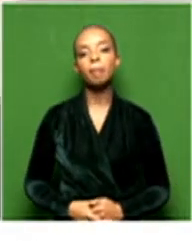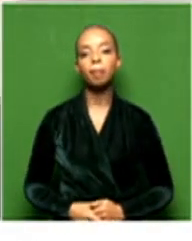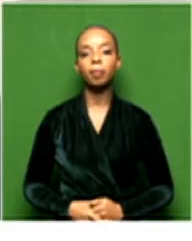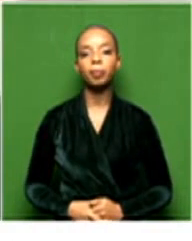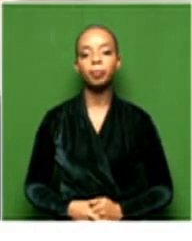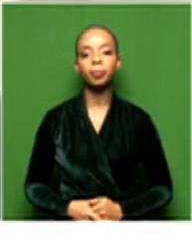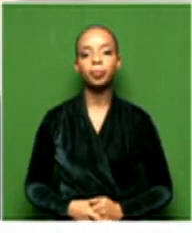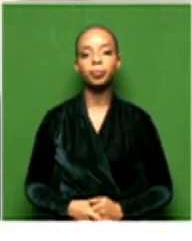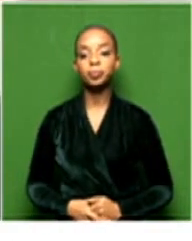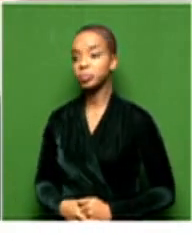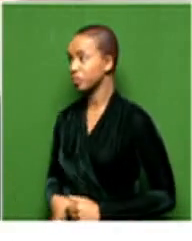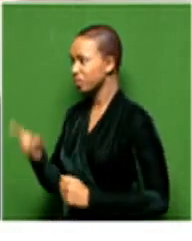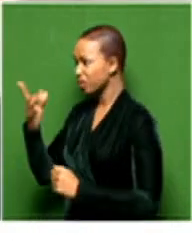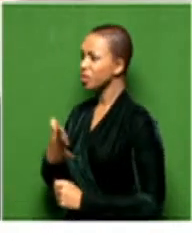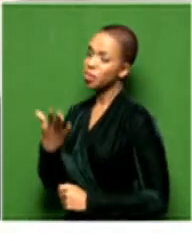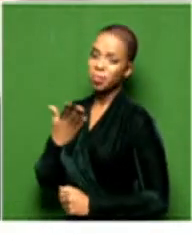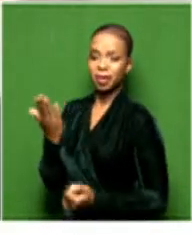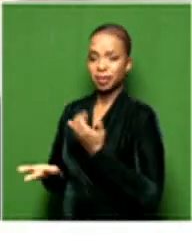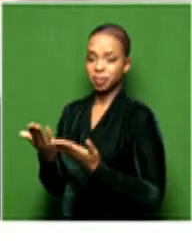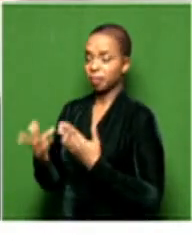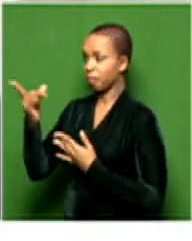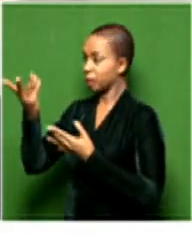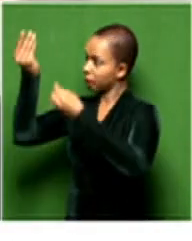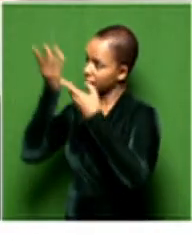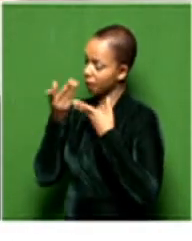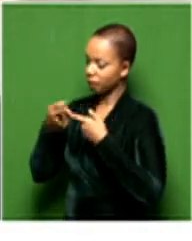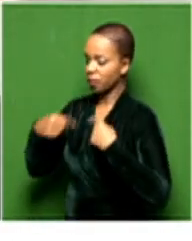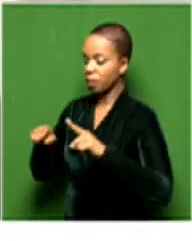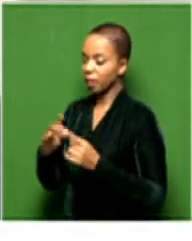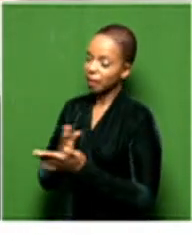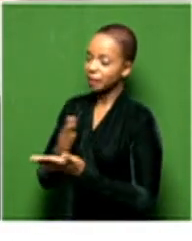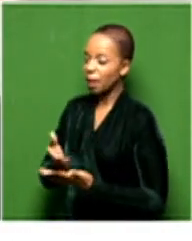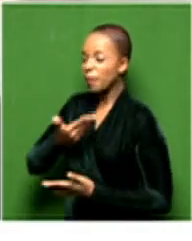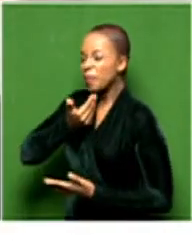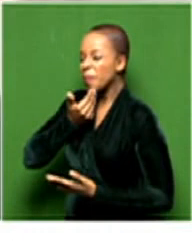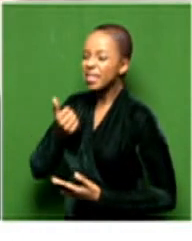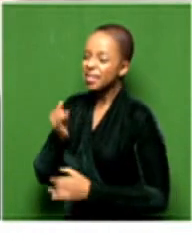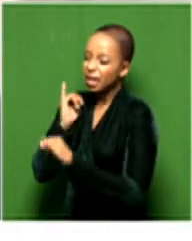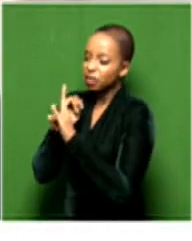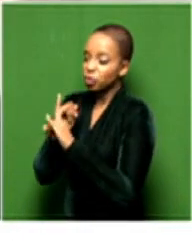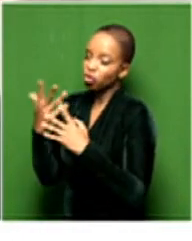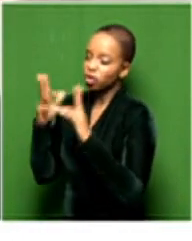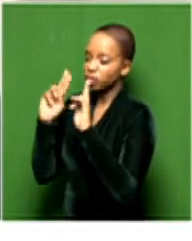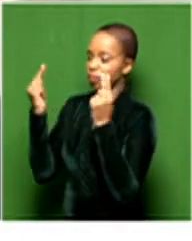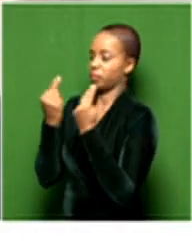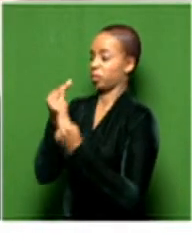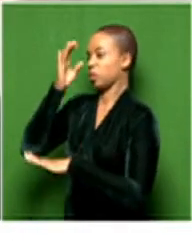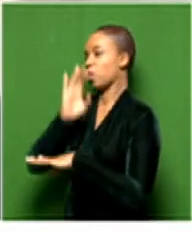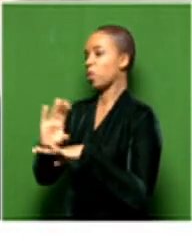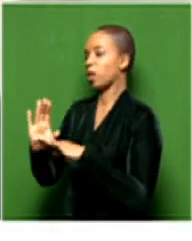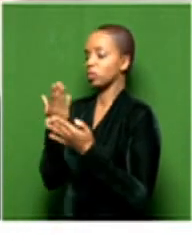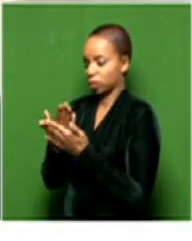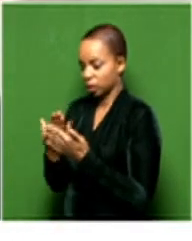Okay, do you want to maybe share with us some of the best suited institutions that can offer courses in